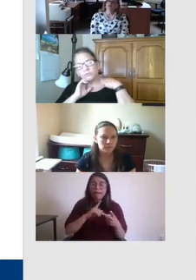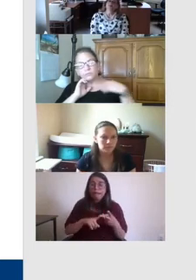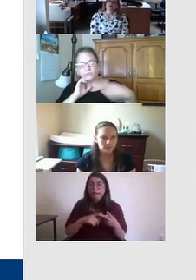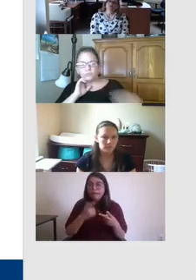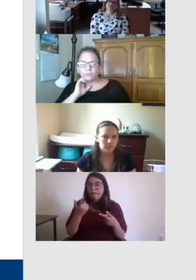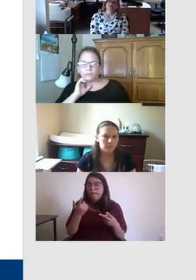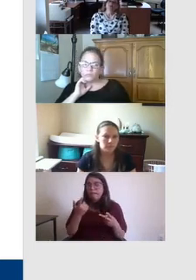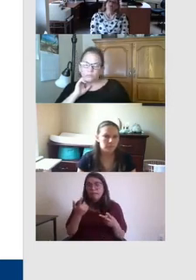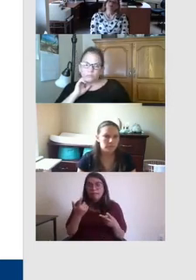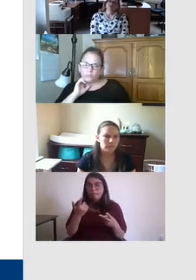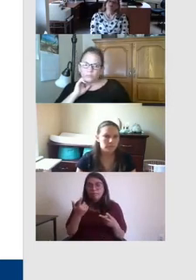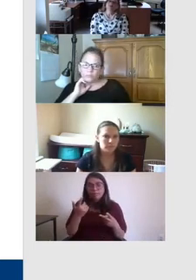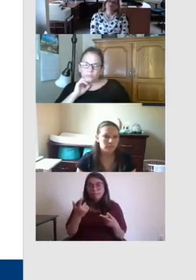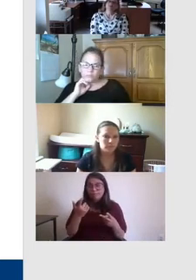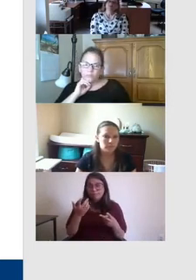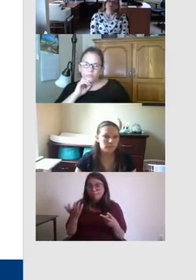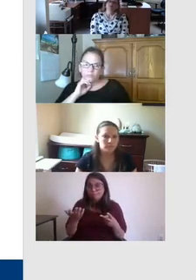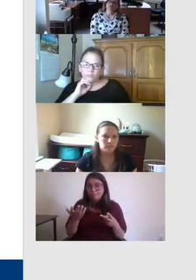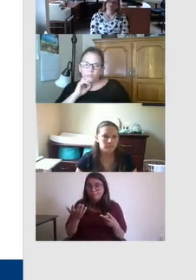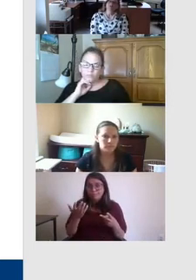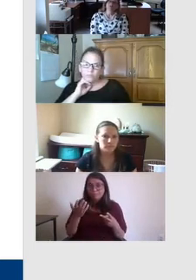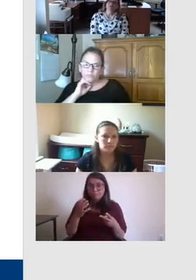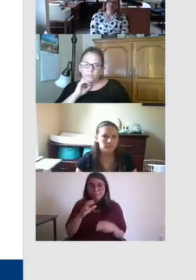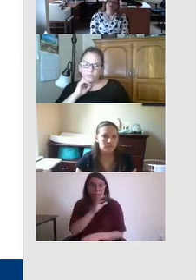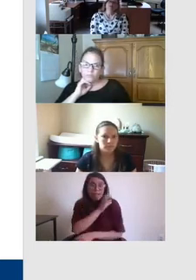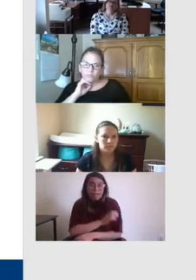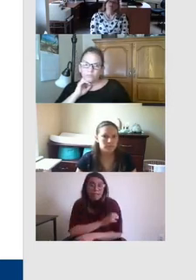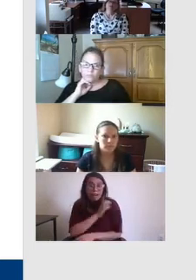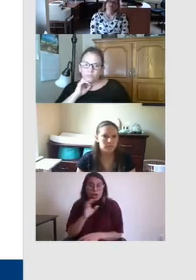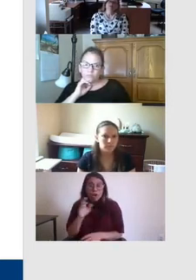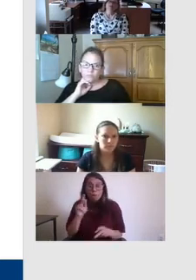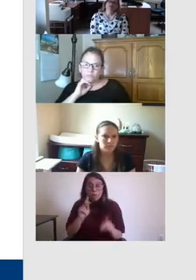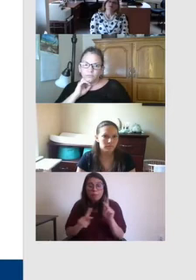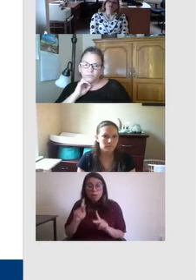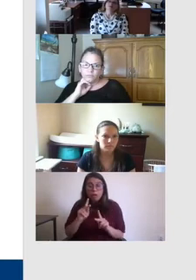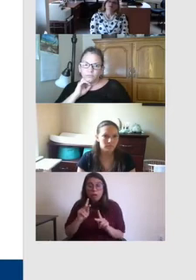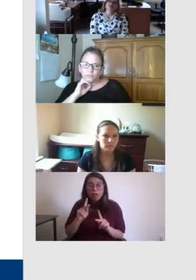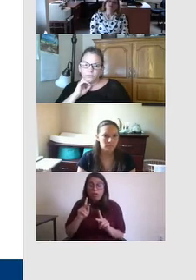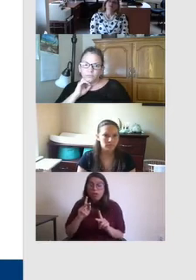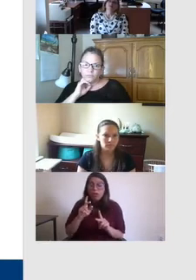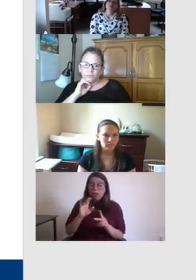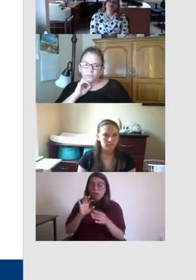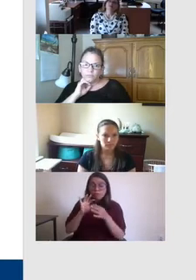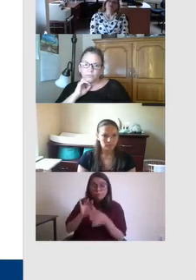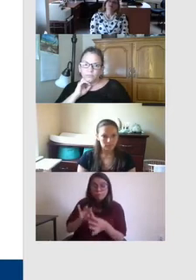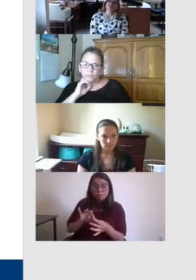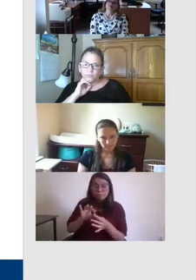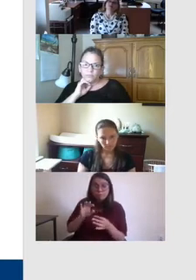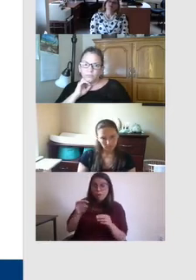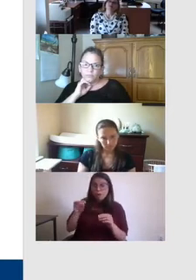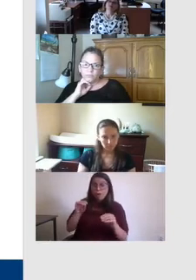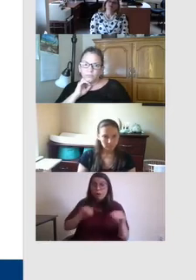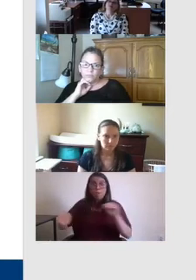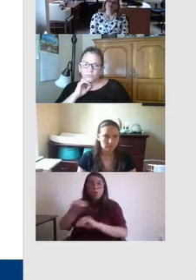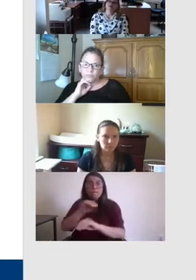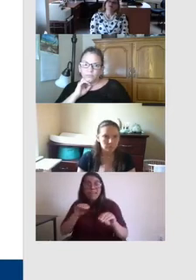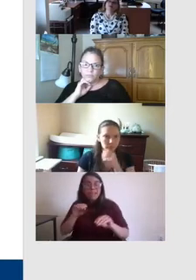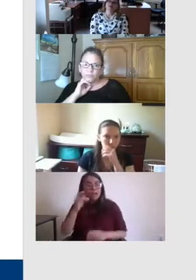to moving, even moving clinical folks around. And if they have been out of